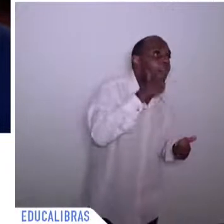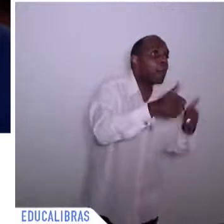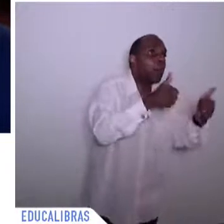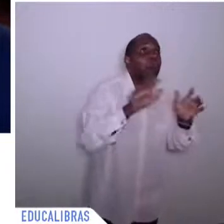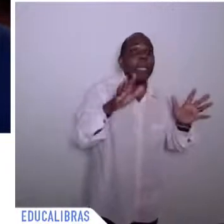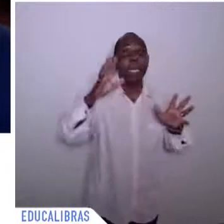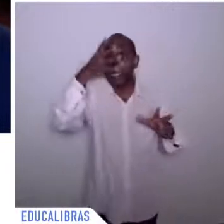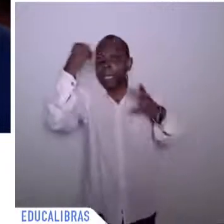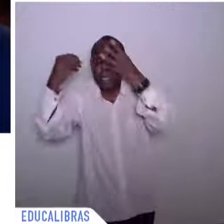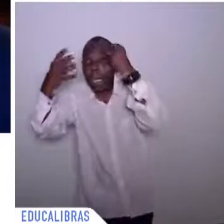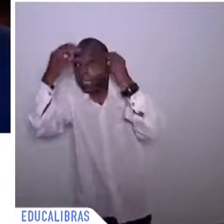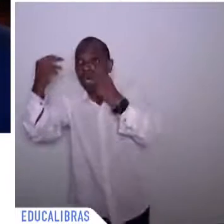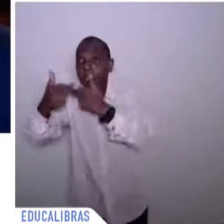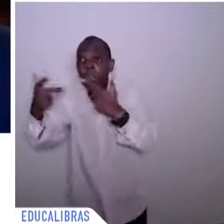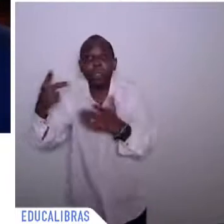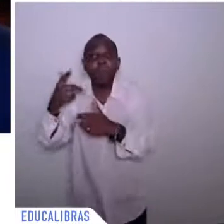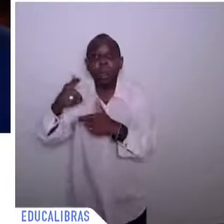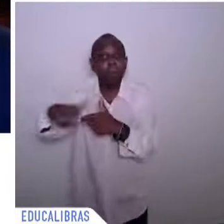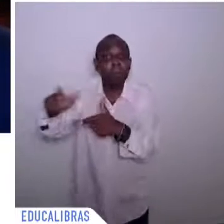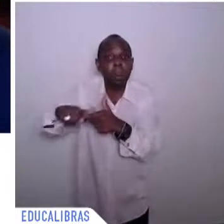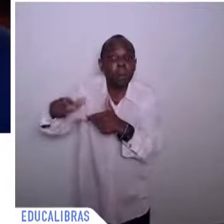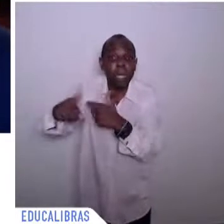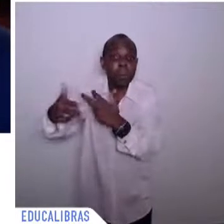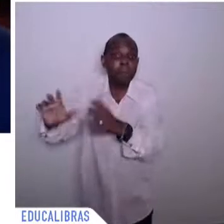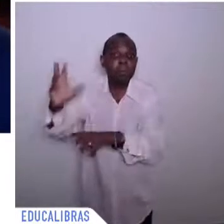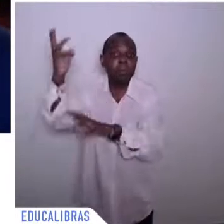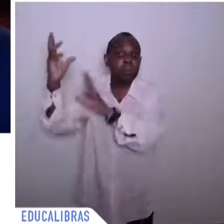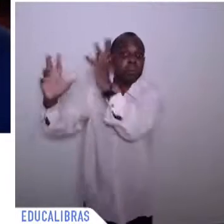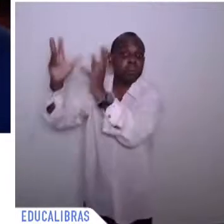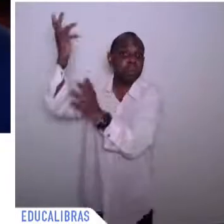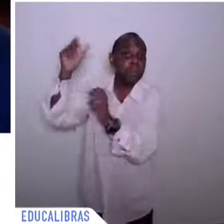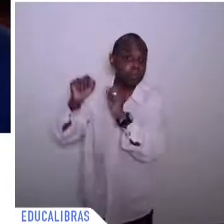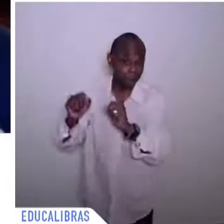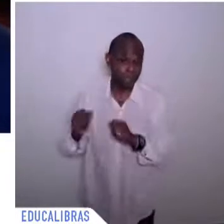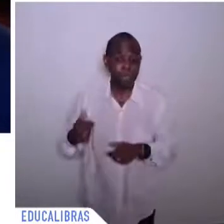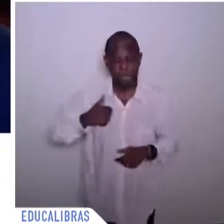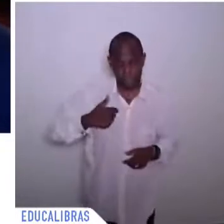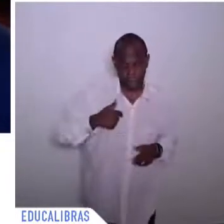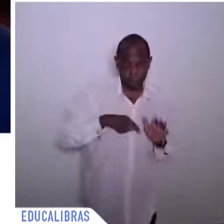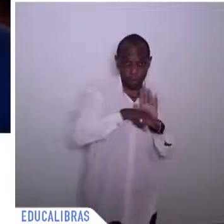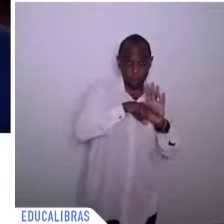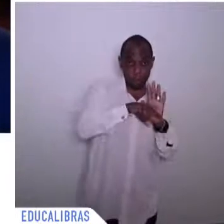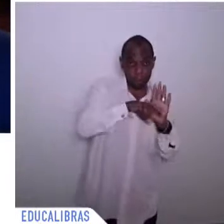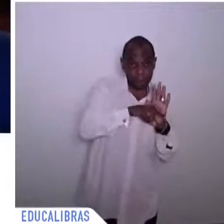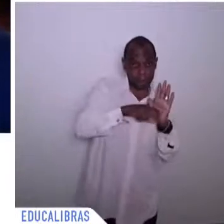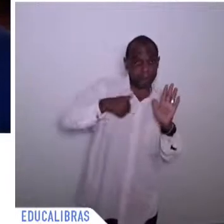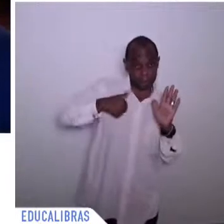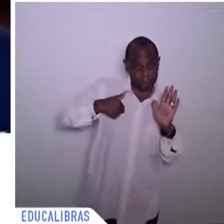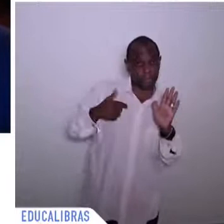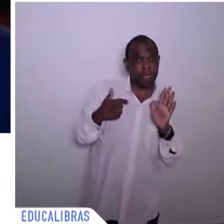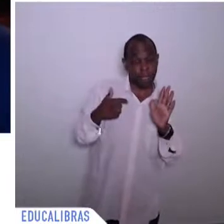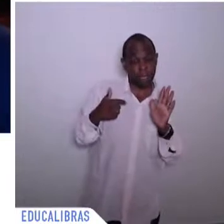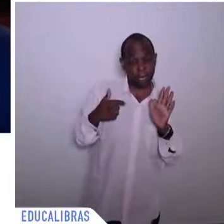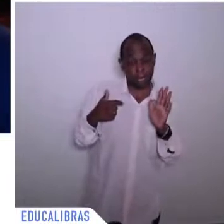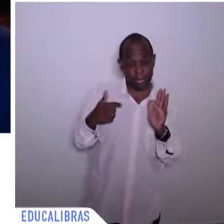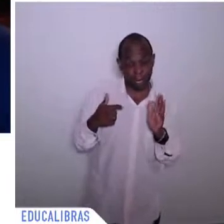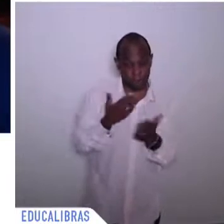I'm going to say to you here is some of the things I've been studying and my research